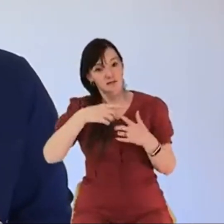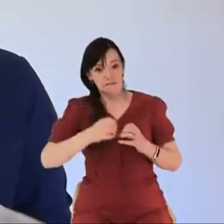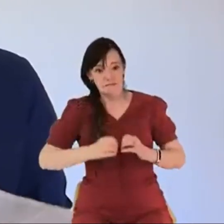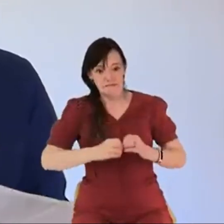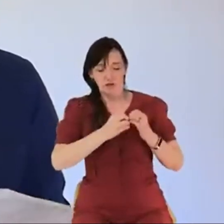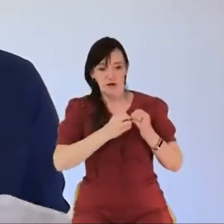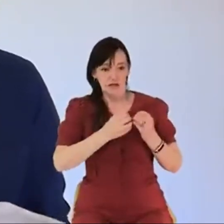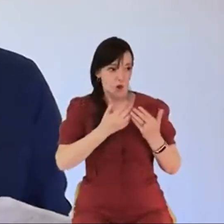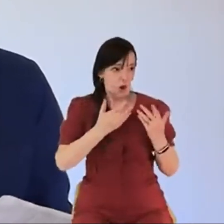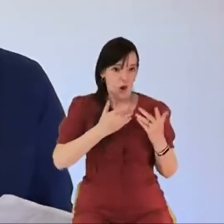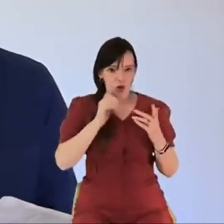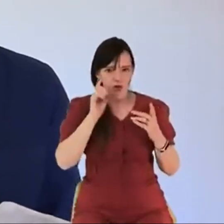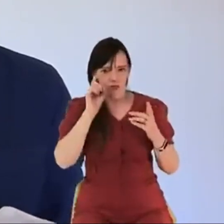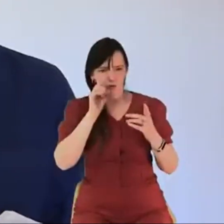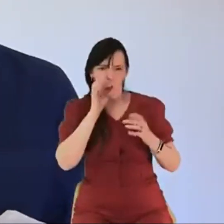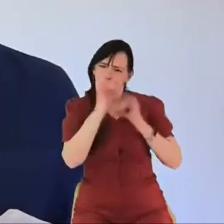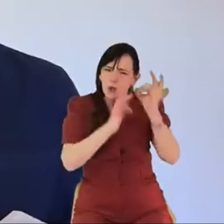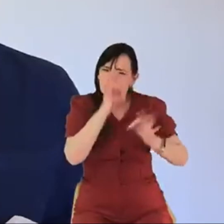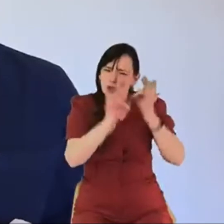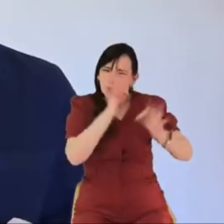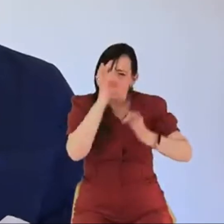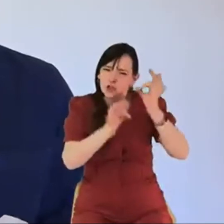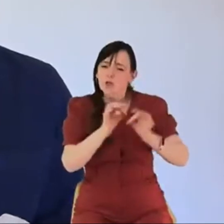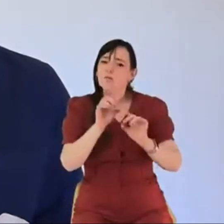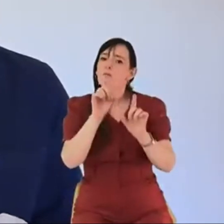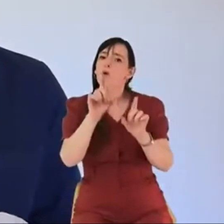do you see what a relief it is